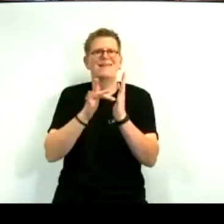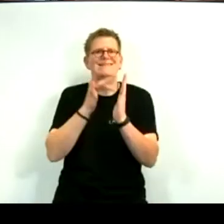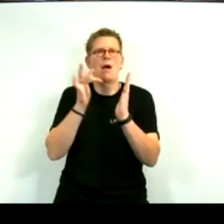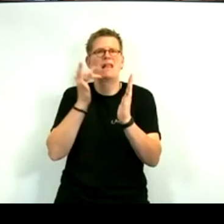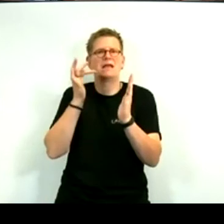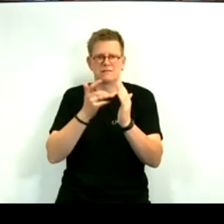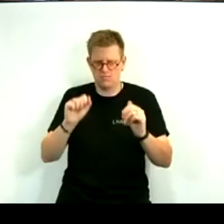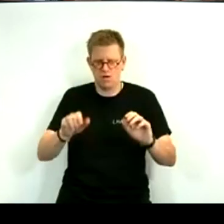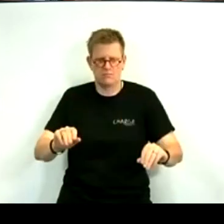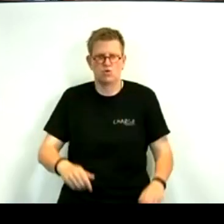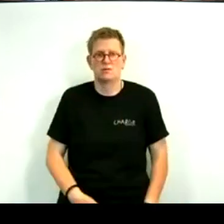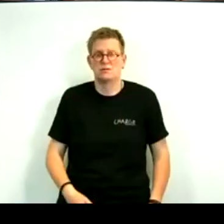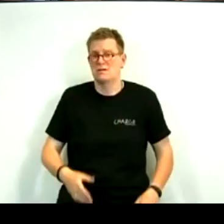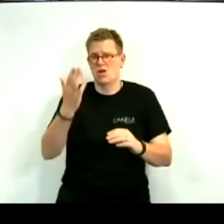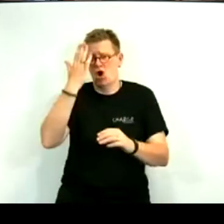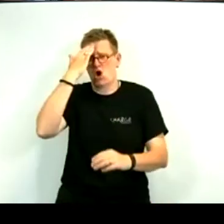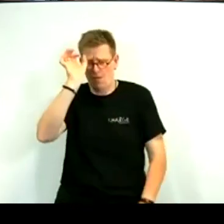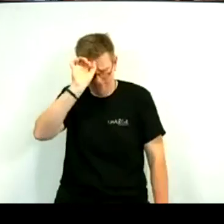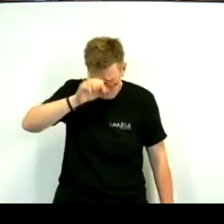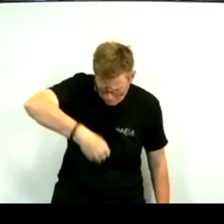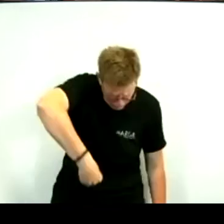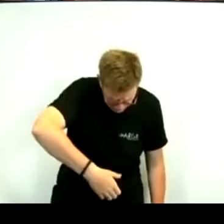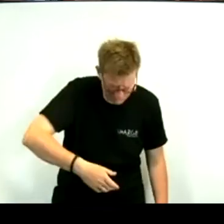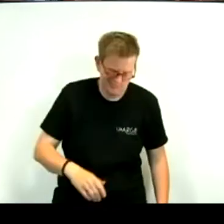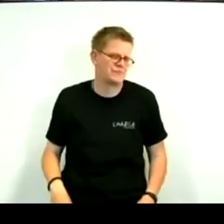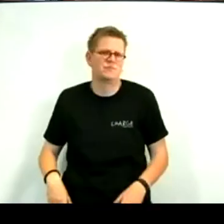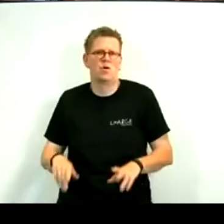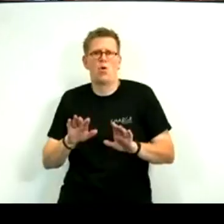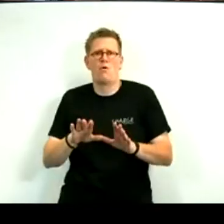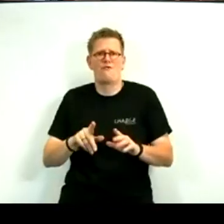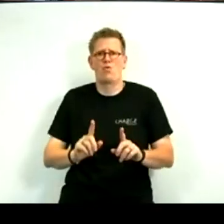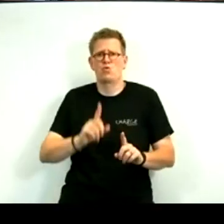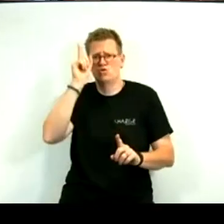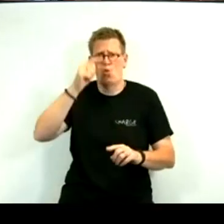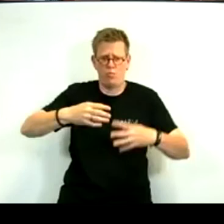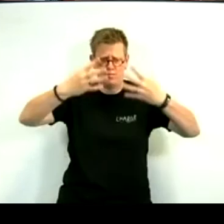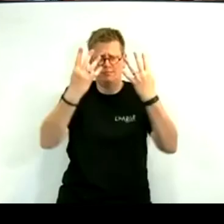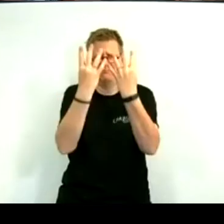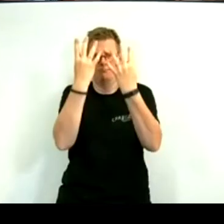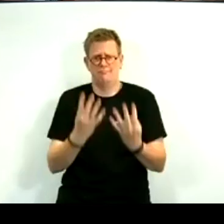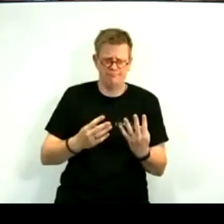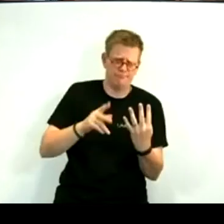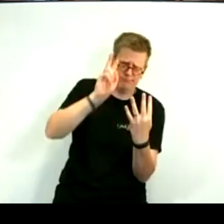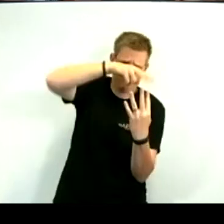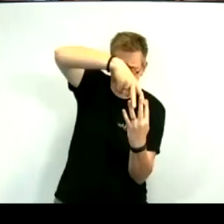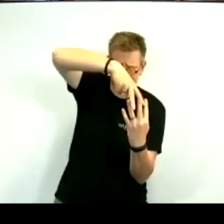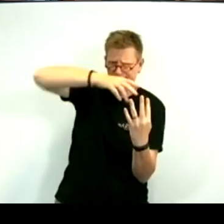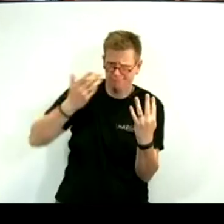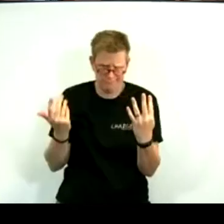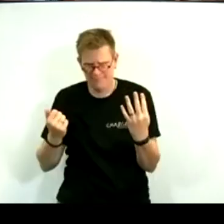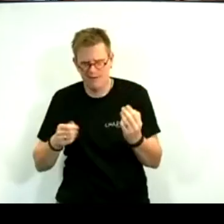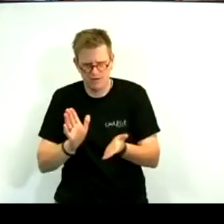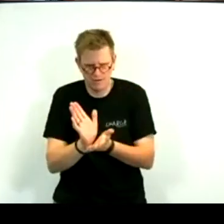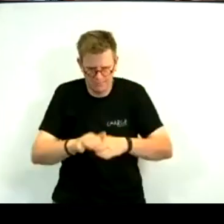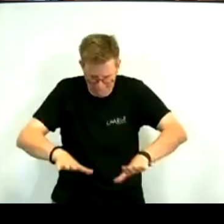baby gate and standing on the hands and the head. And again, bringing one hand up to free it to operate